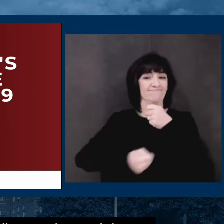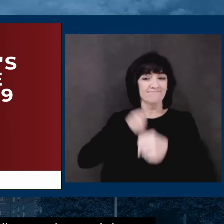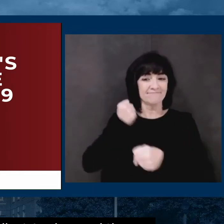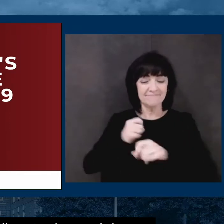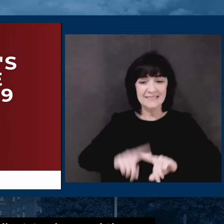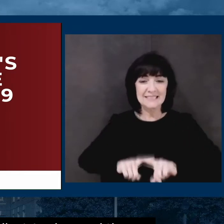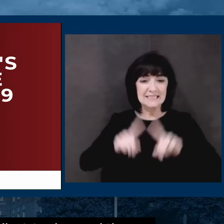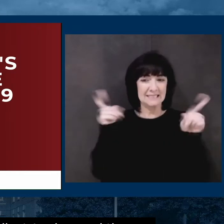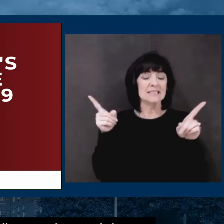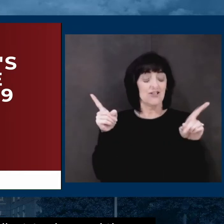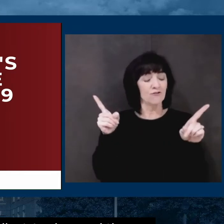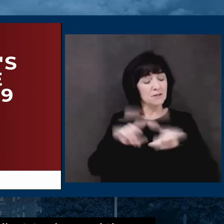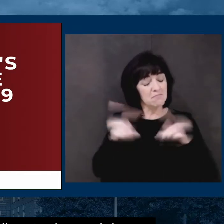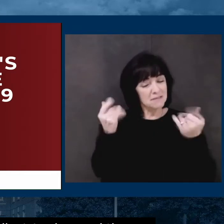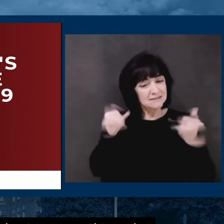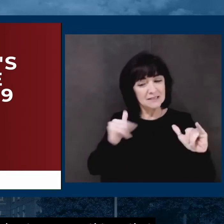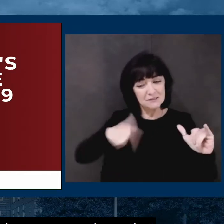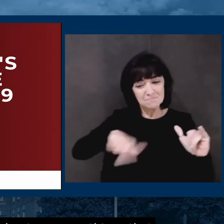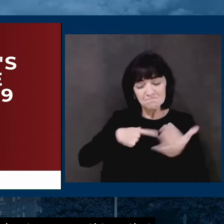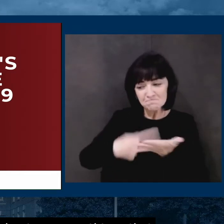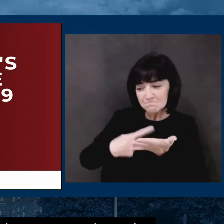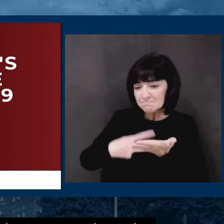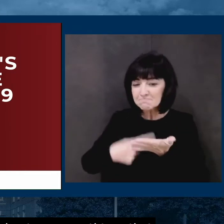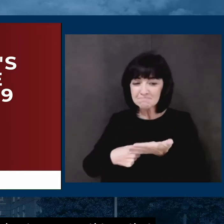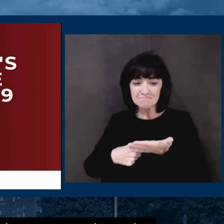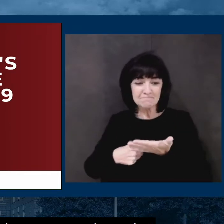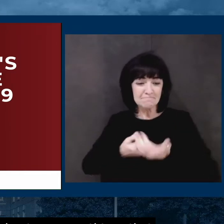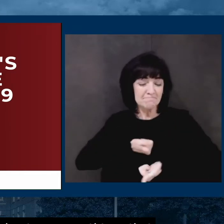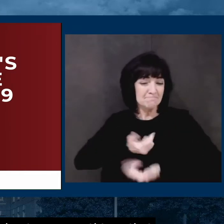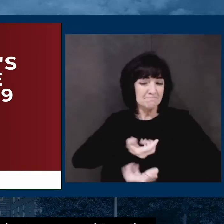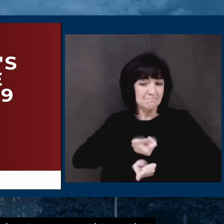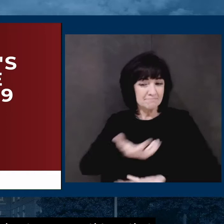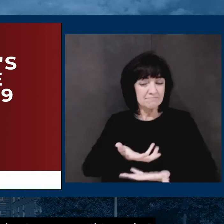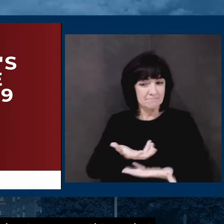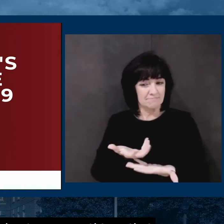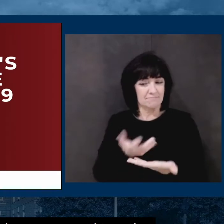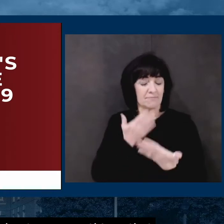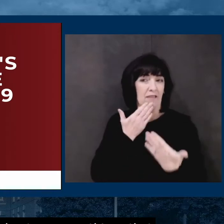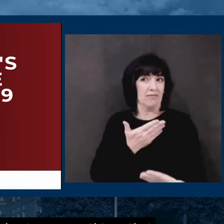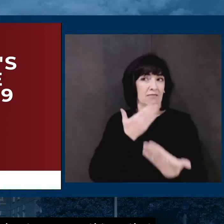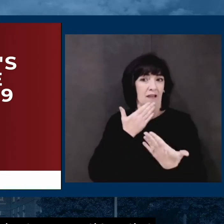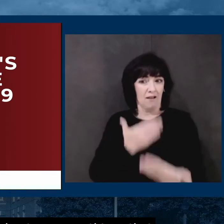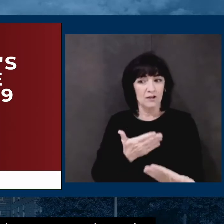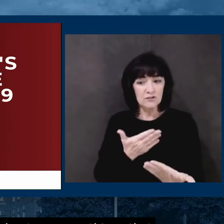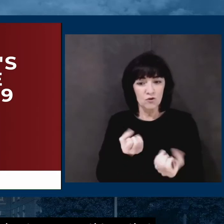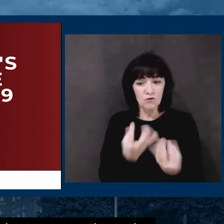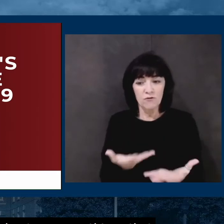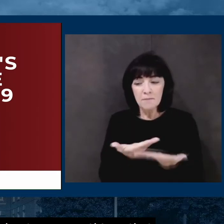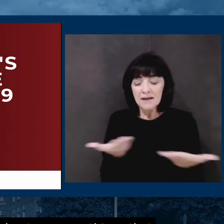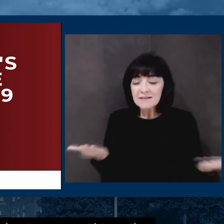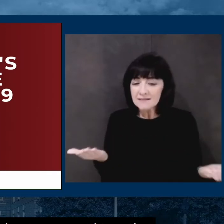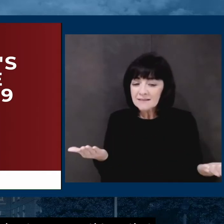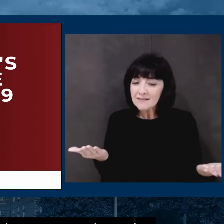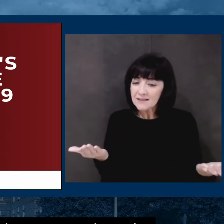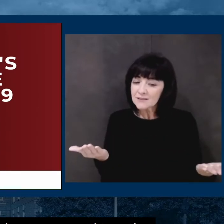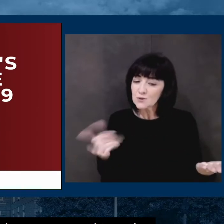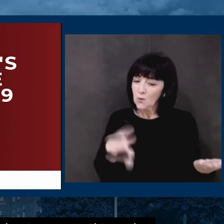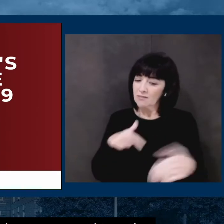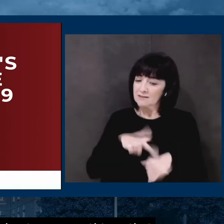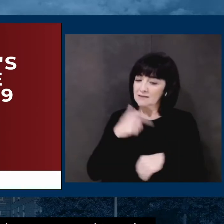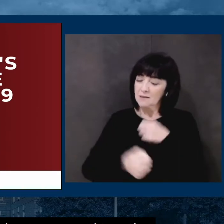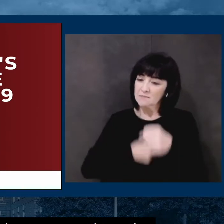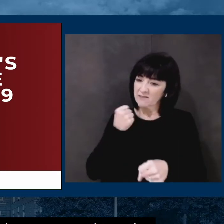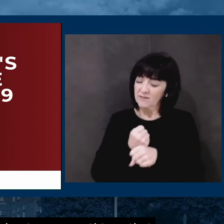things that we're thankful for at this time of year. It's a time where we do get together, and this is really